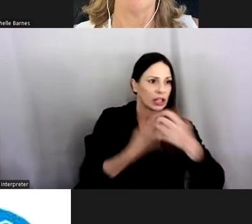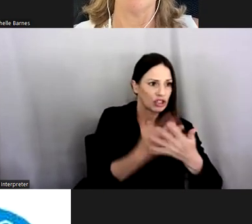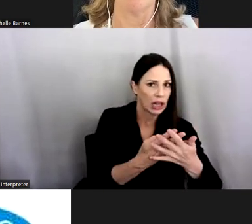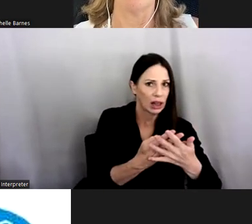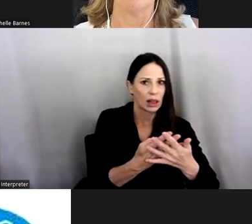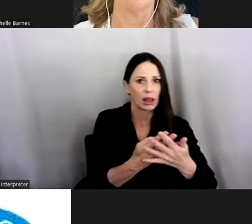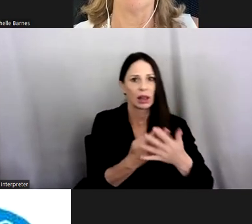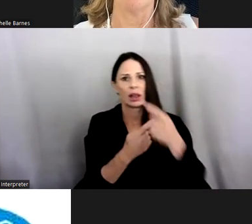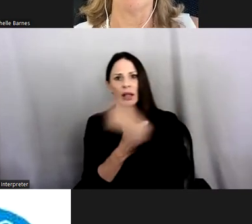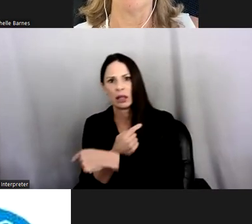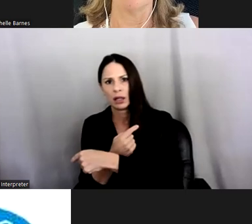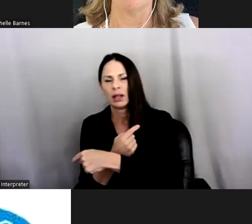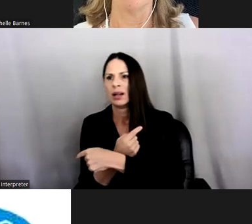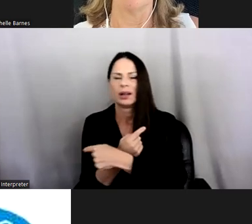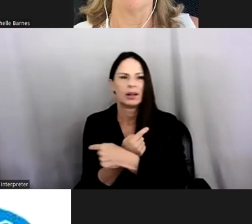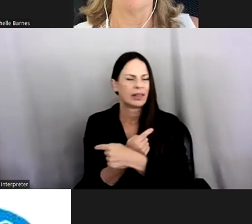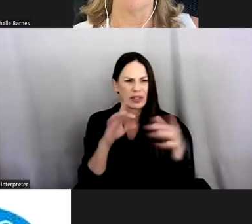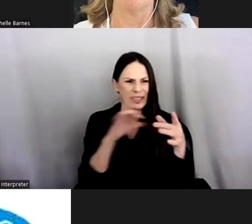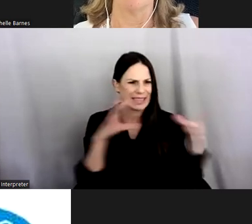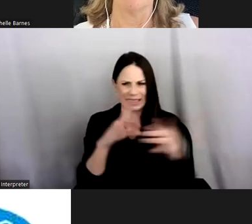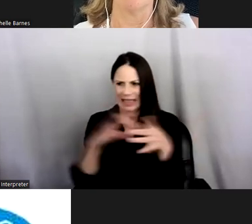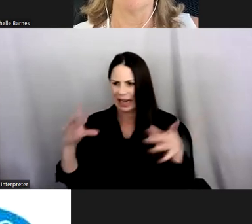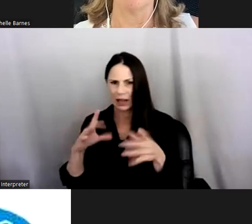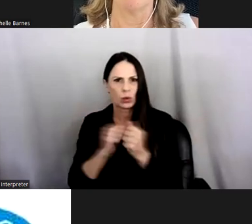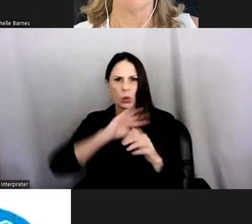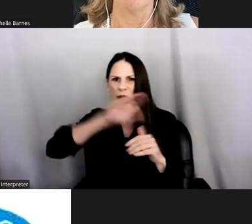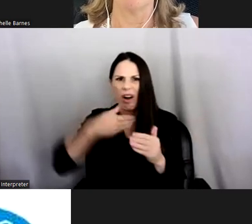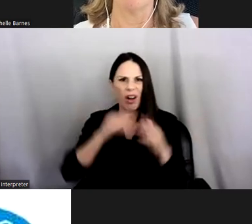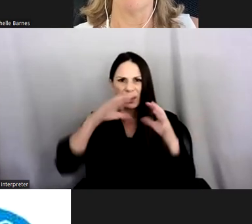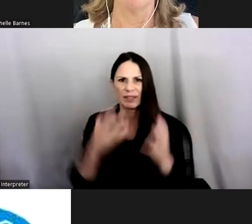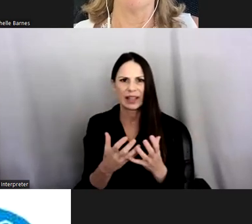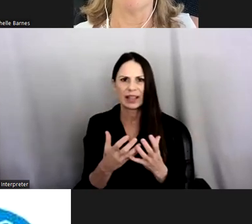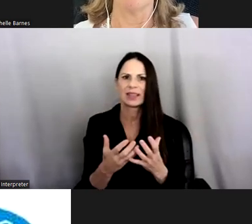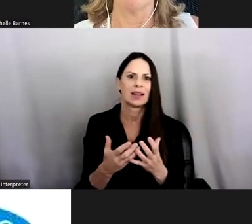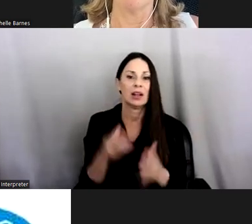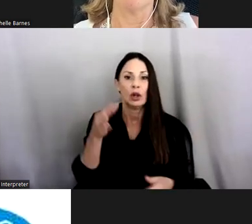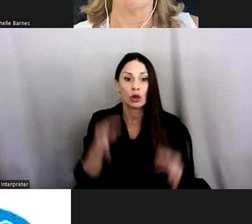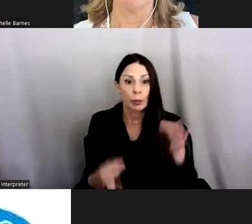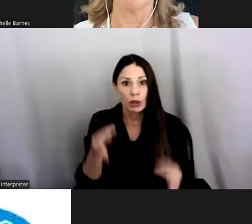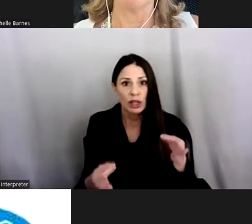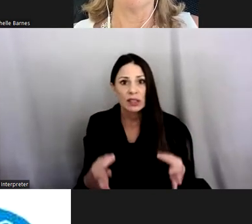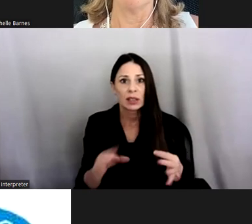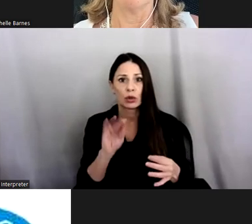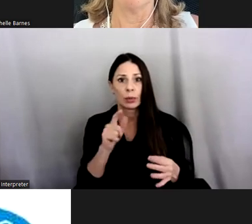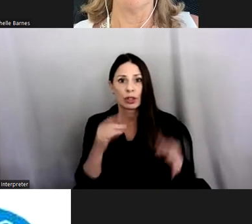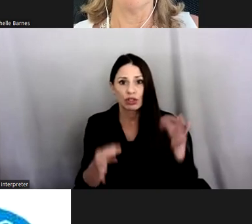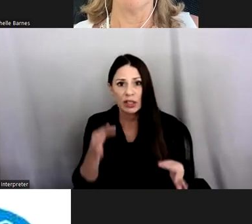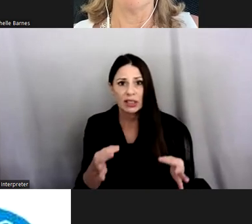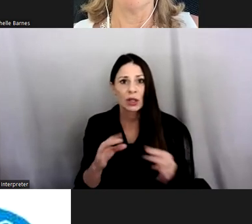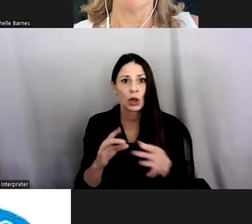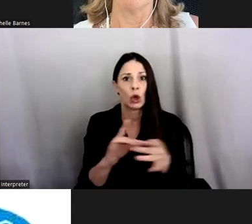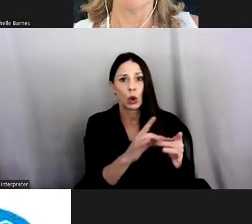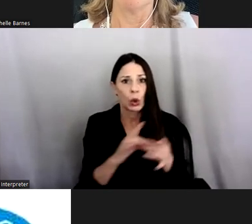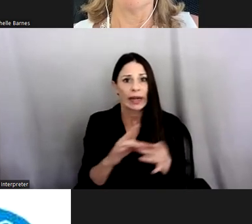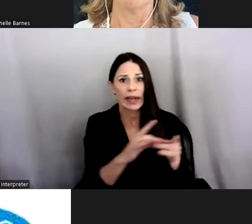it, the criminal justice, the care coordination, crisis services. Like, there is that gap because what's